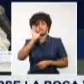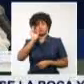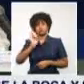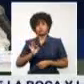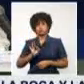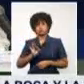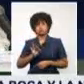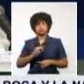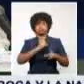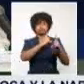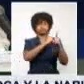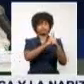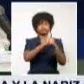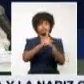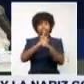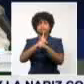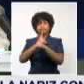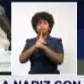bringing to